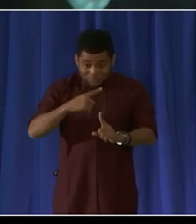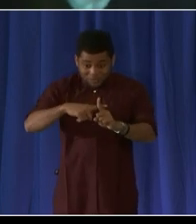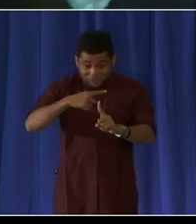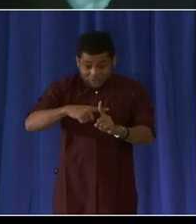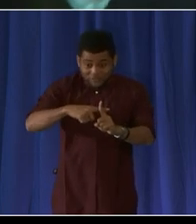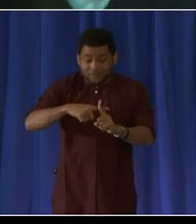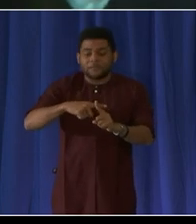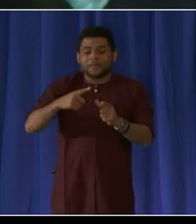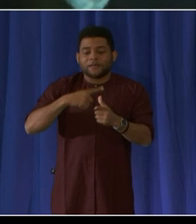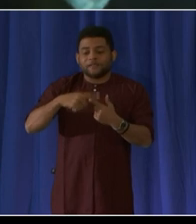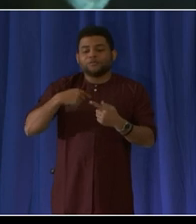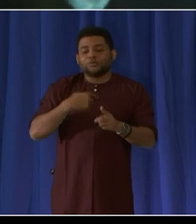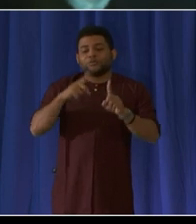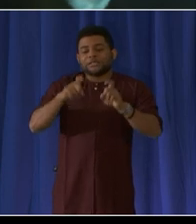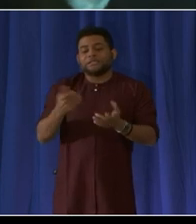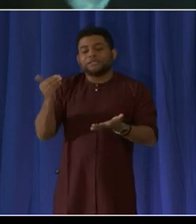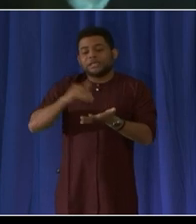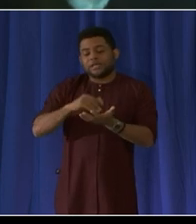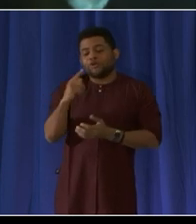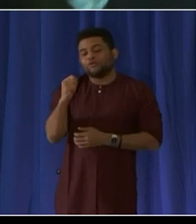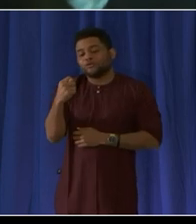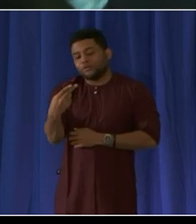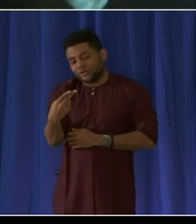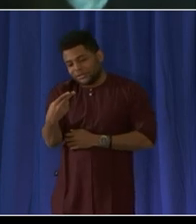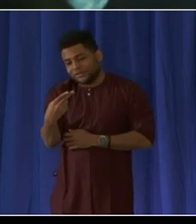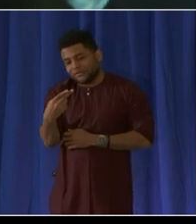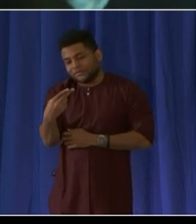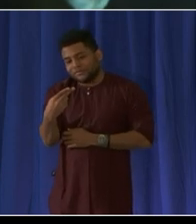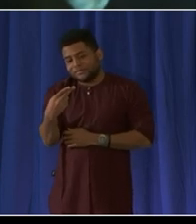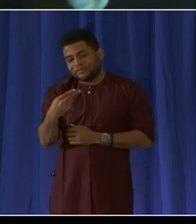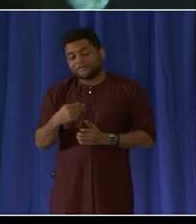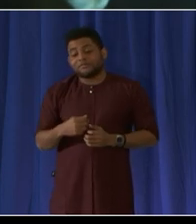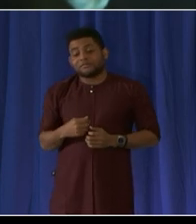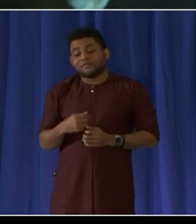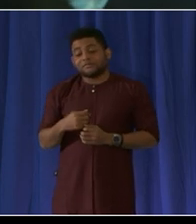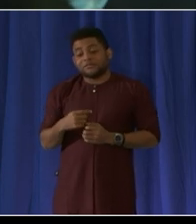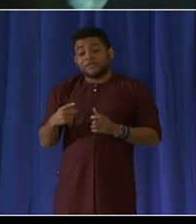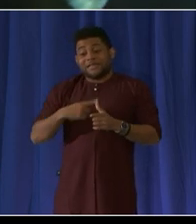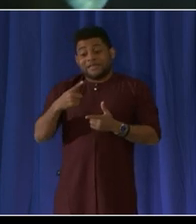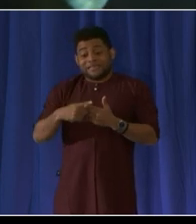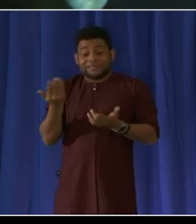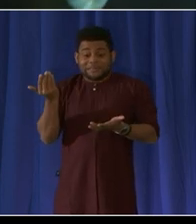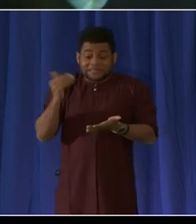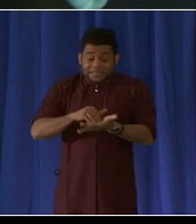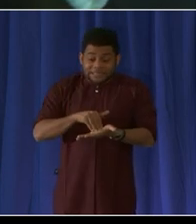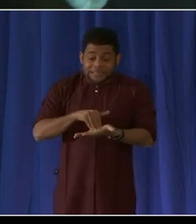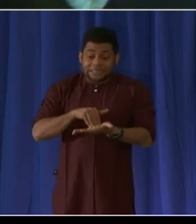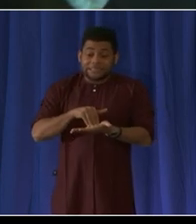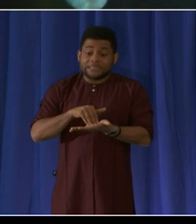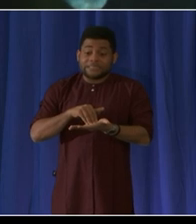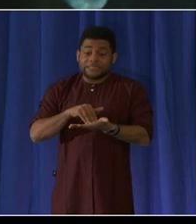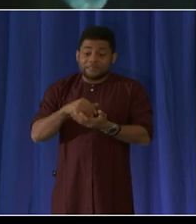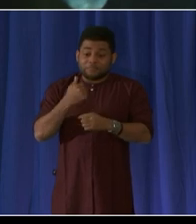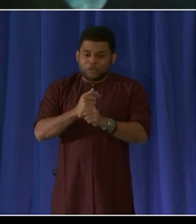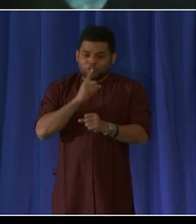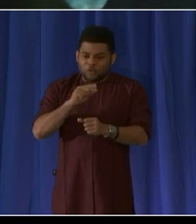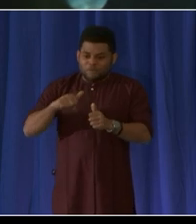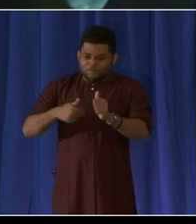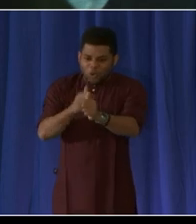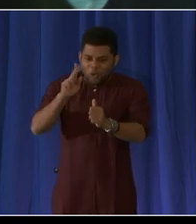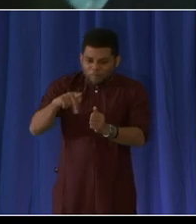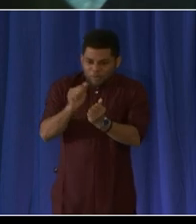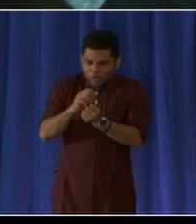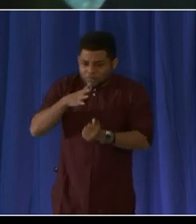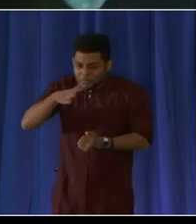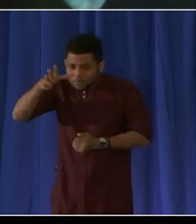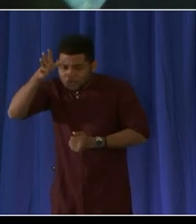student, we would test again on Thursday. We would test that class on Thursday. And again, we would follow up